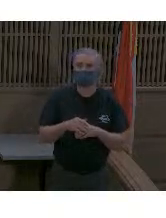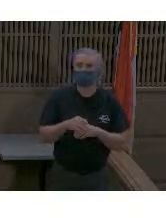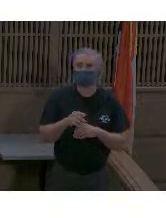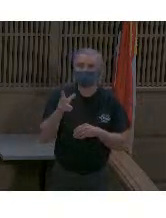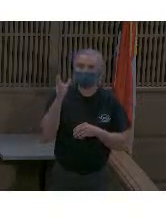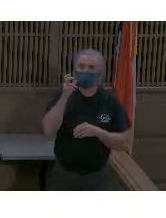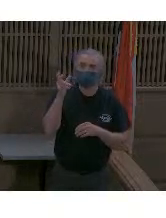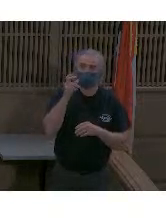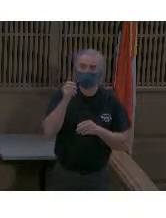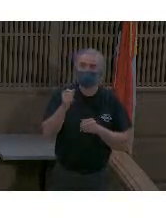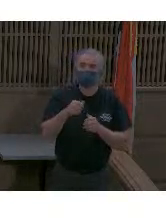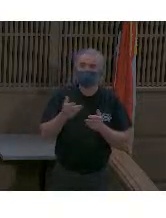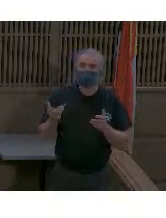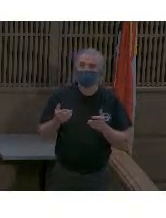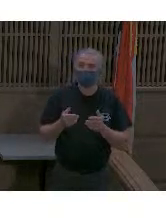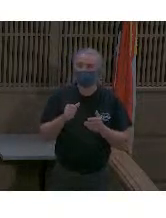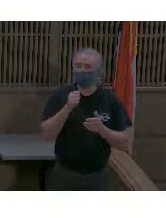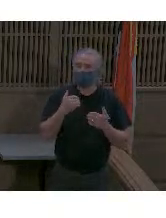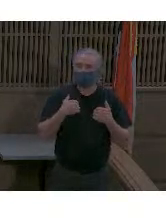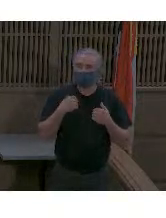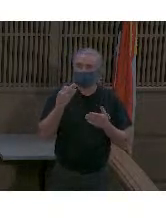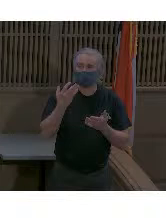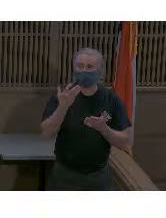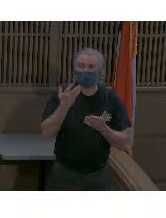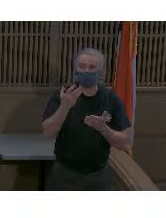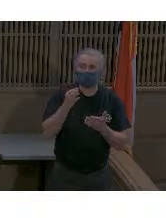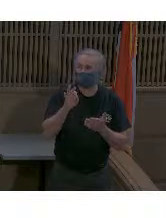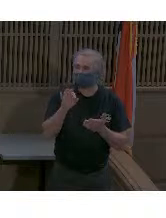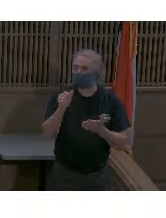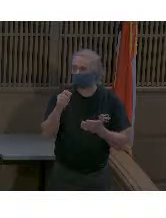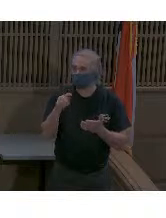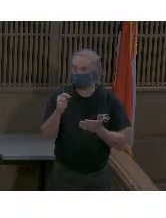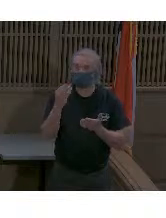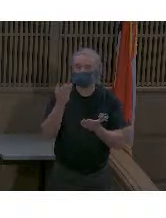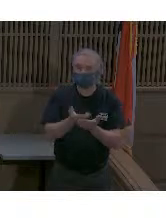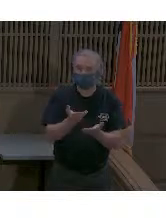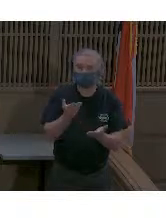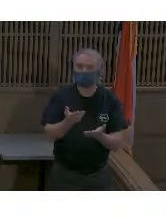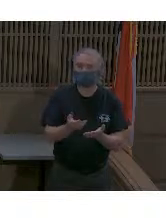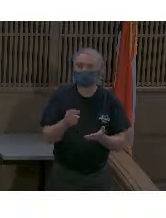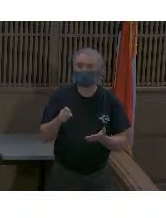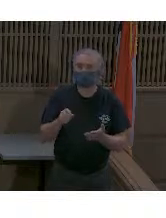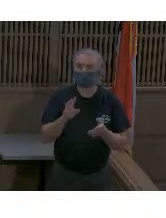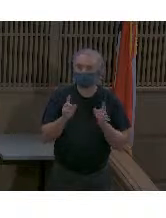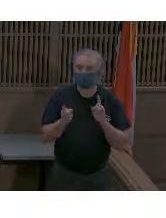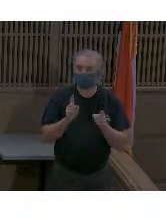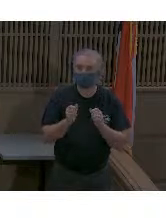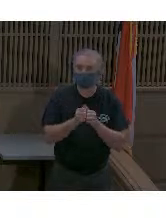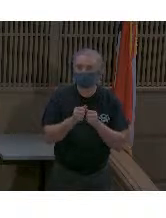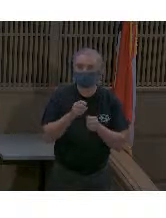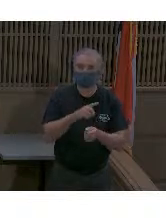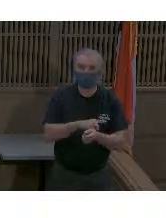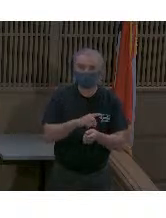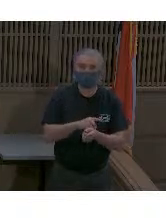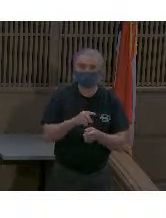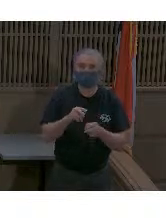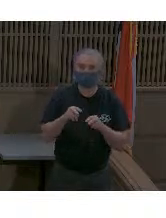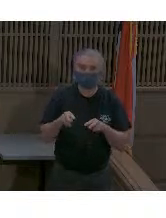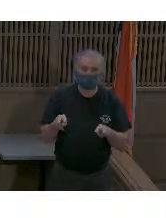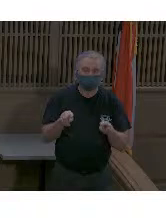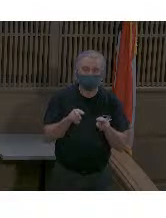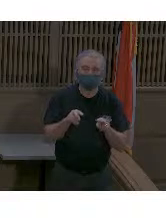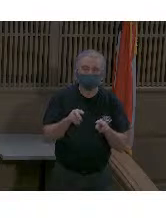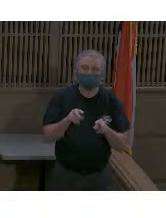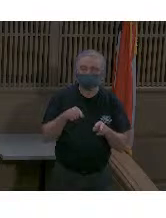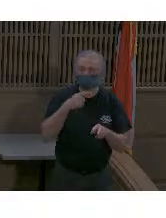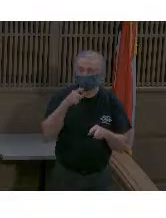everything else, but we don't have the facts. As the chairman said, you need to talk to the doctor. You need to look at the Department of Public Health